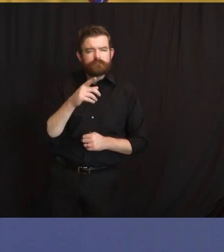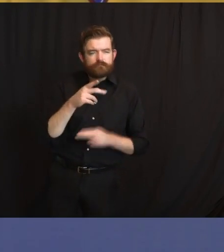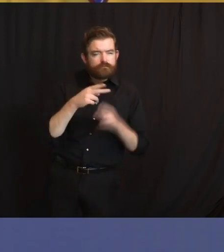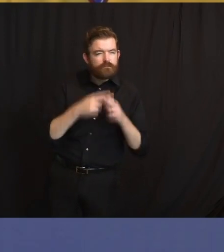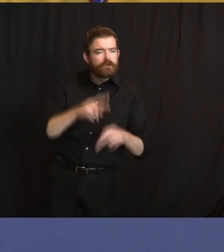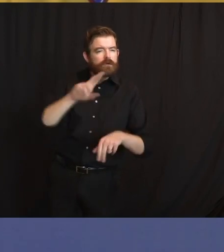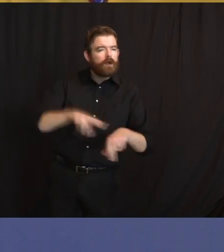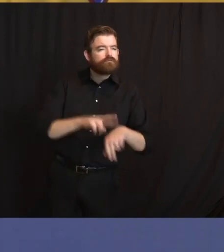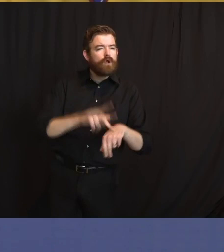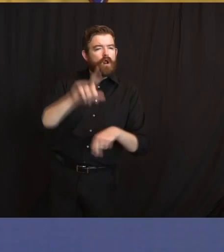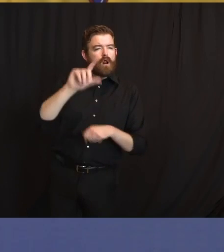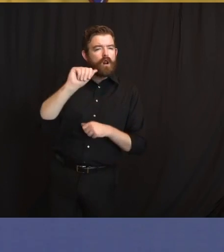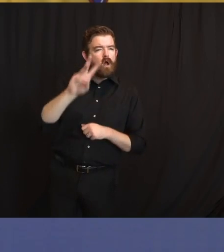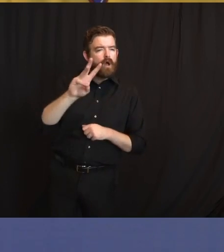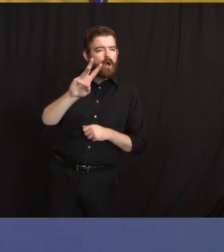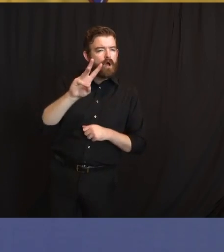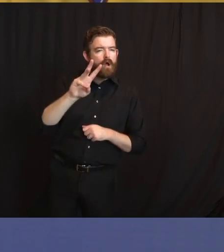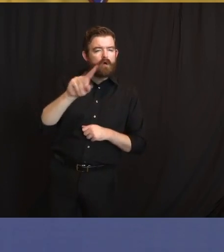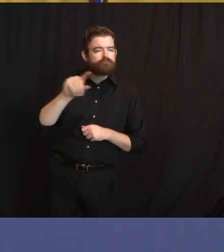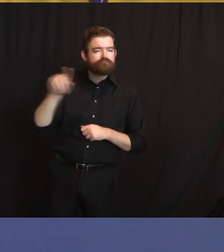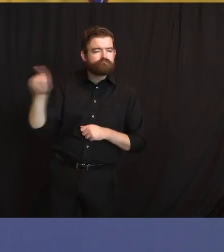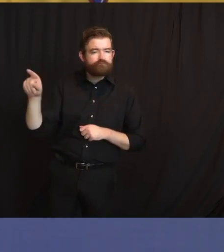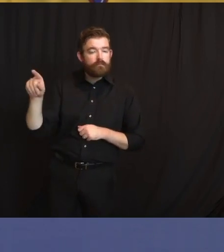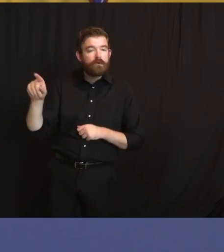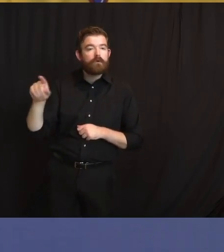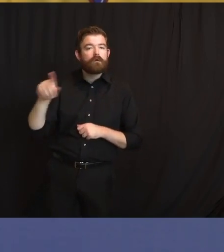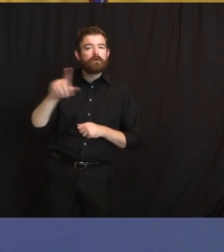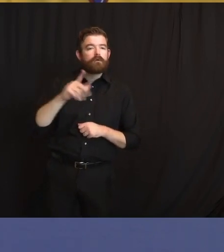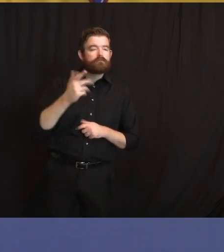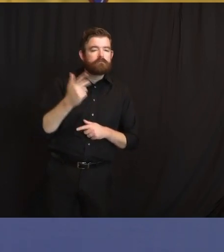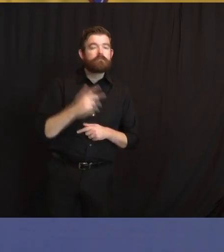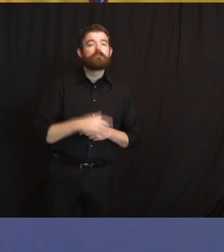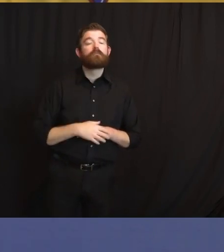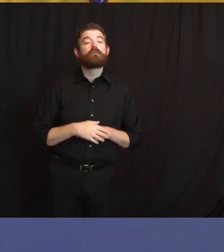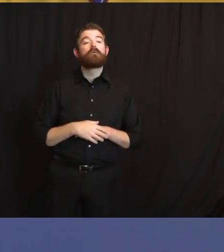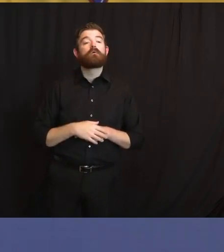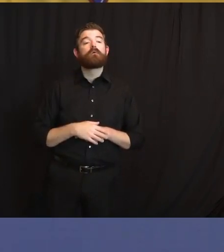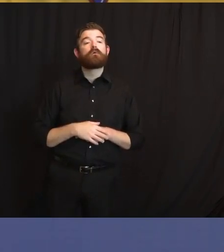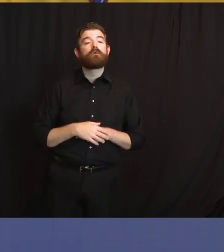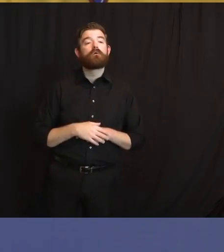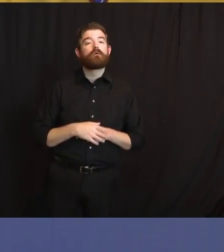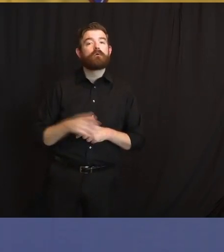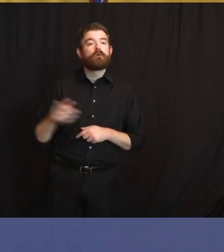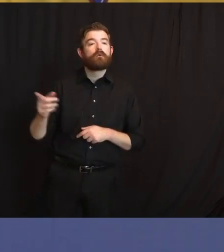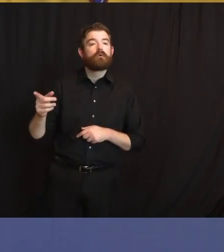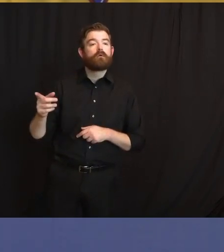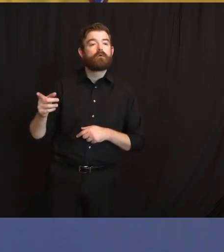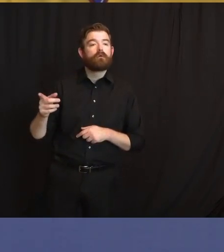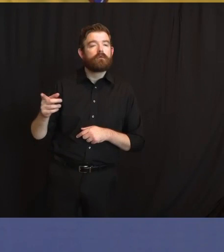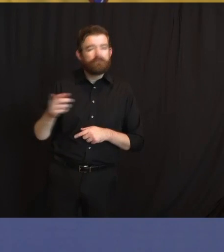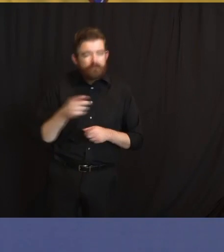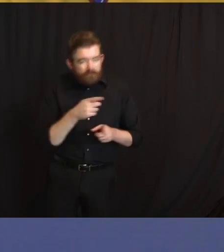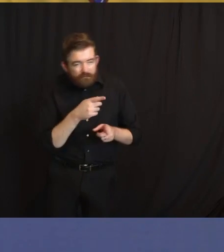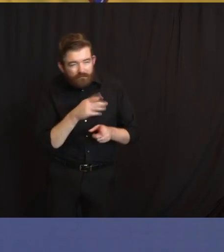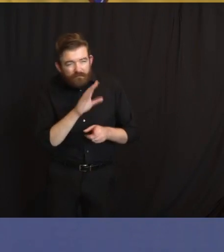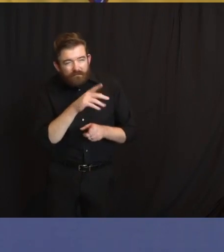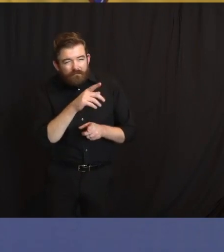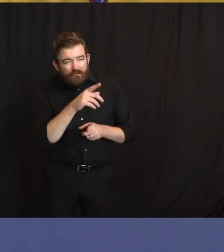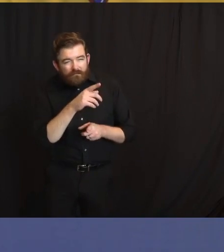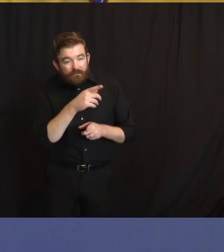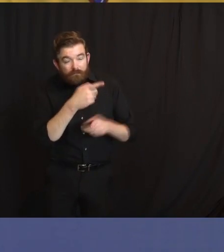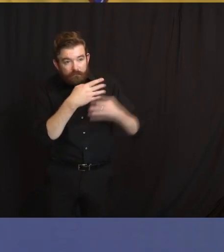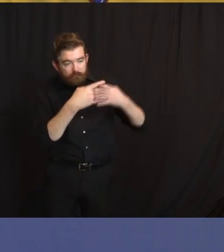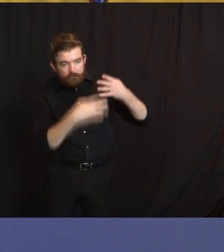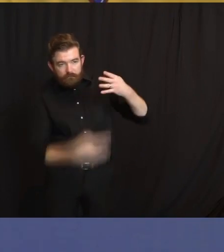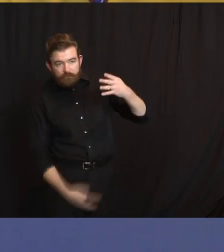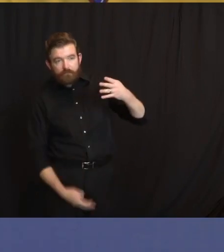more than 7,000. But if you have a guess, I would love to hear it. And then finally, Let's make this your last one if you could. Yeah, this